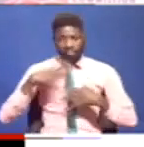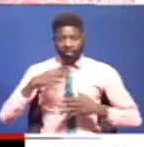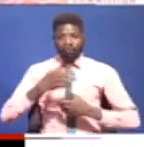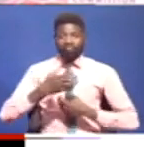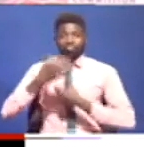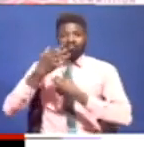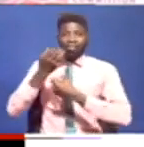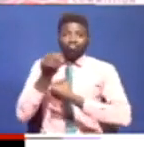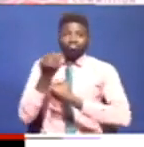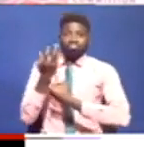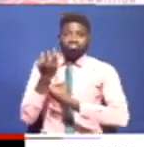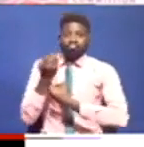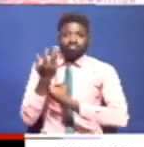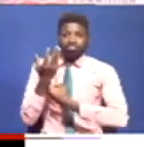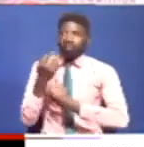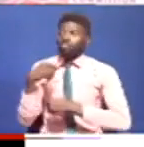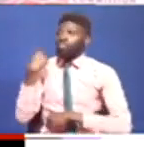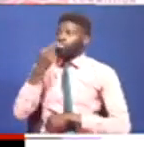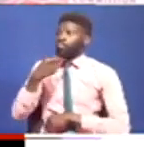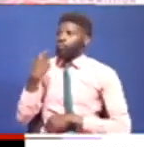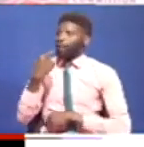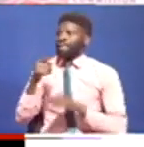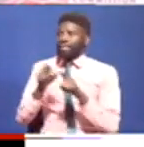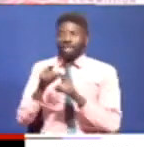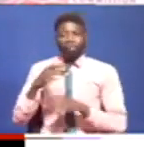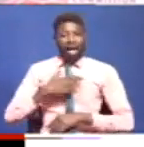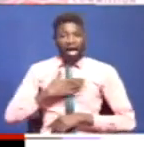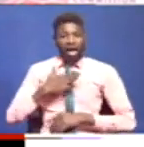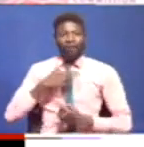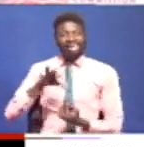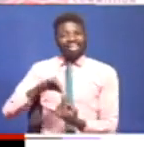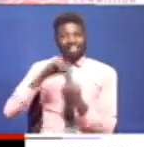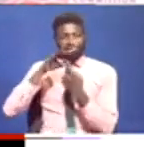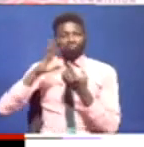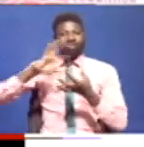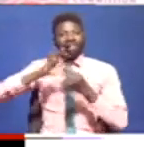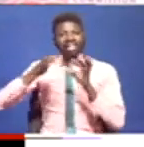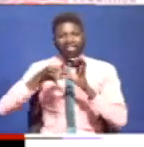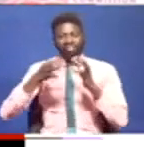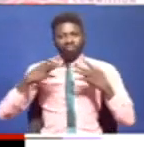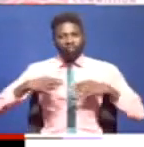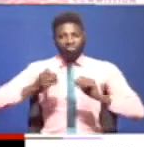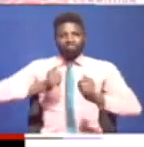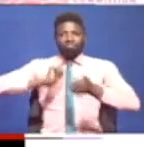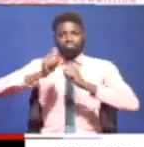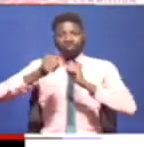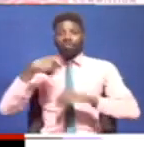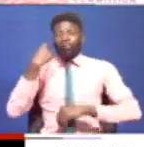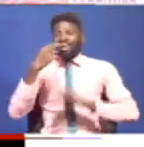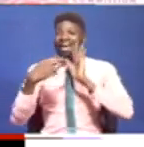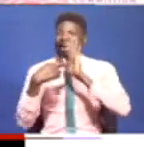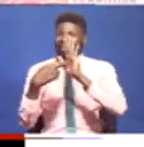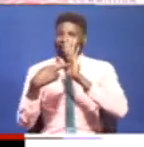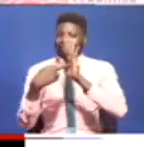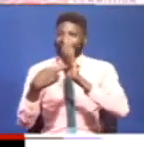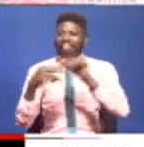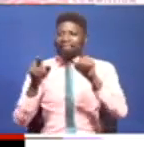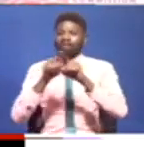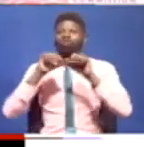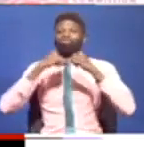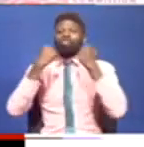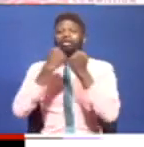other than our Special Olympics athletes, who represent a segment of